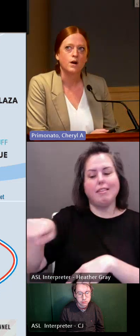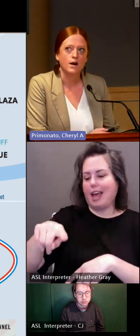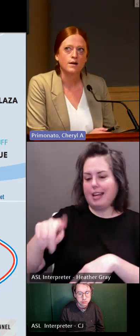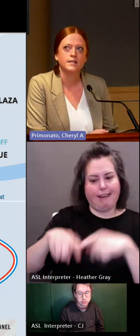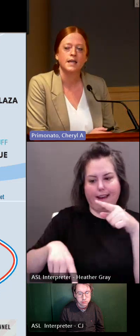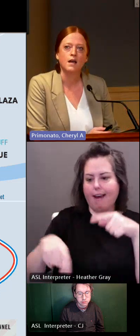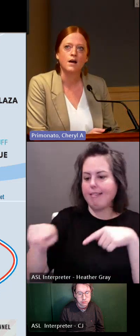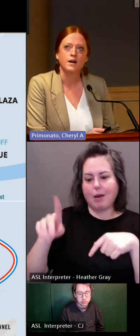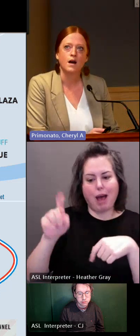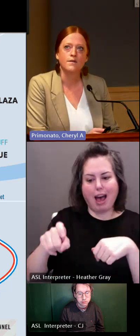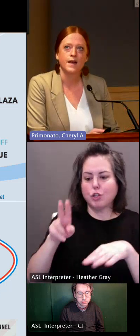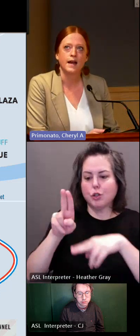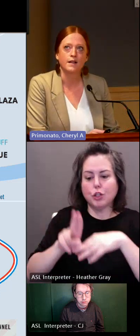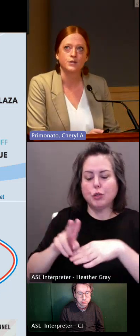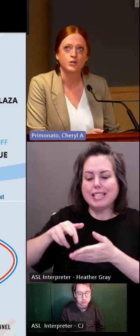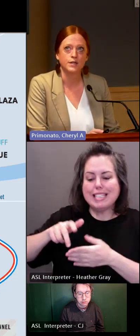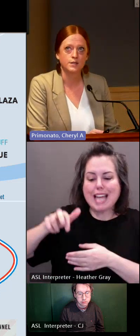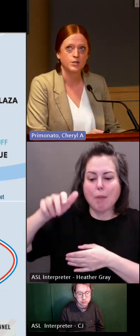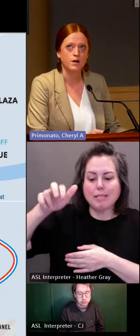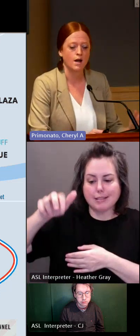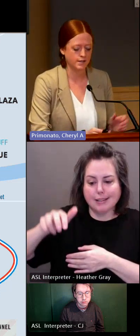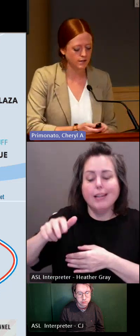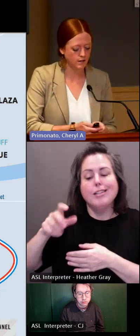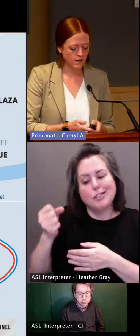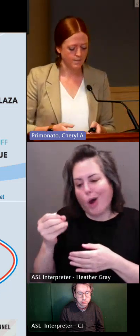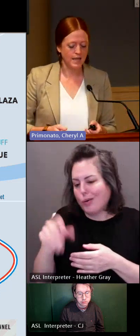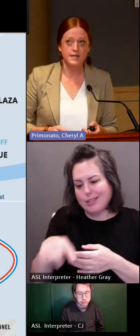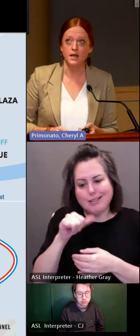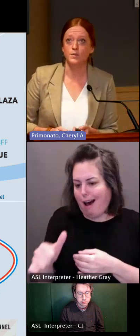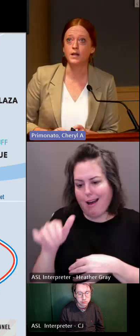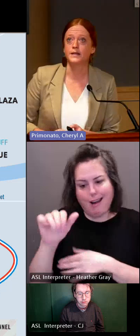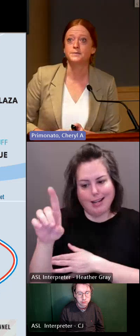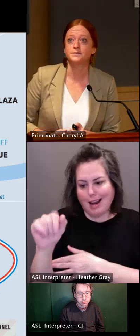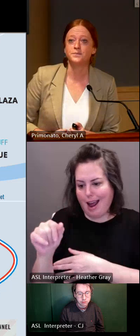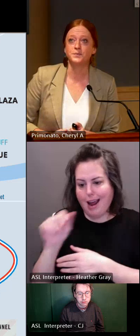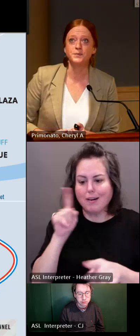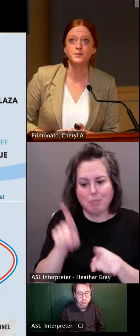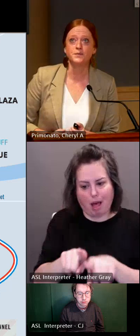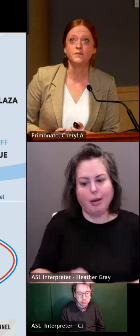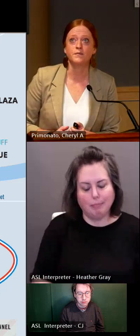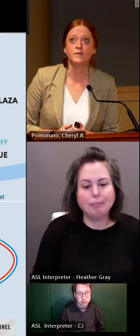light rail car to get on and off that street, which are not ADA.